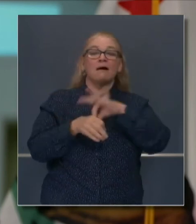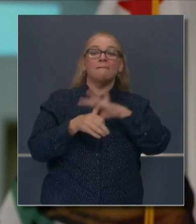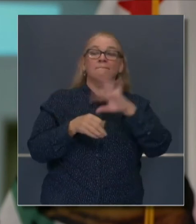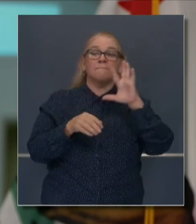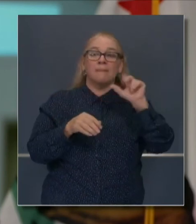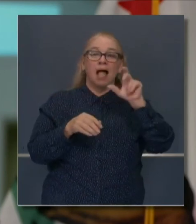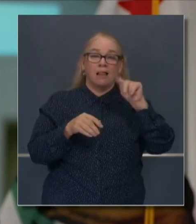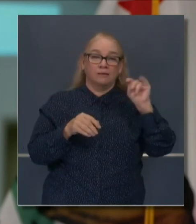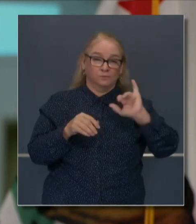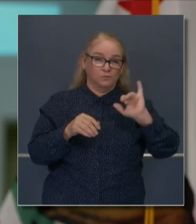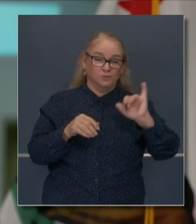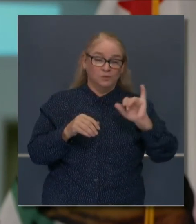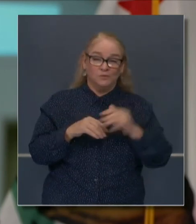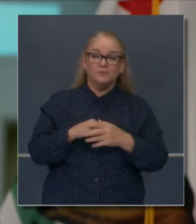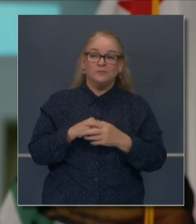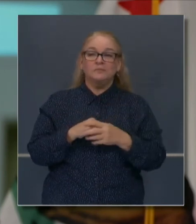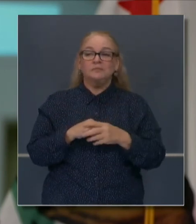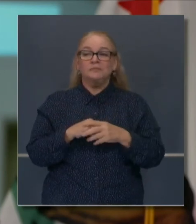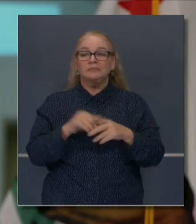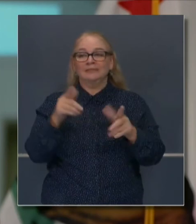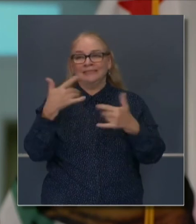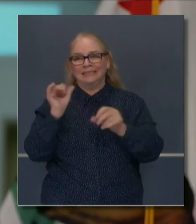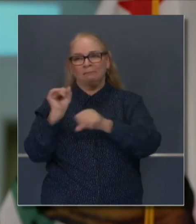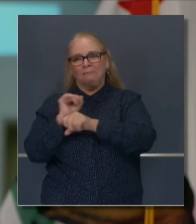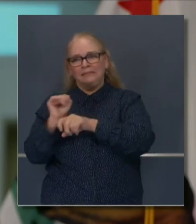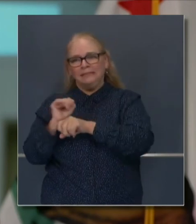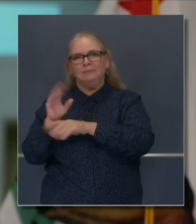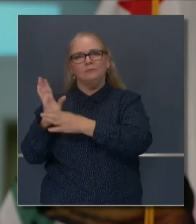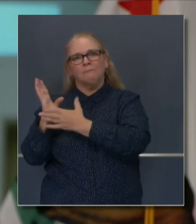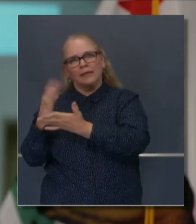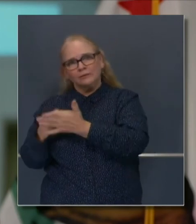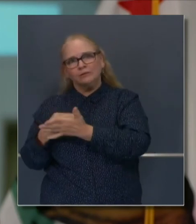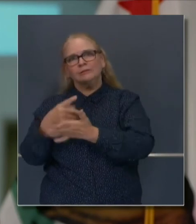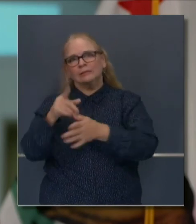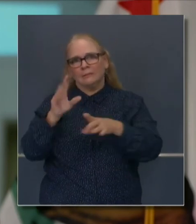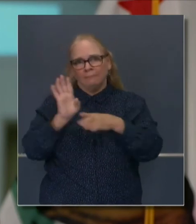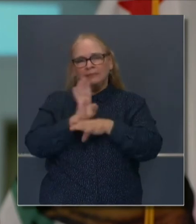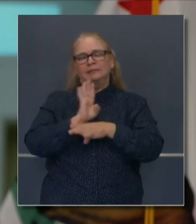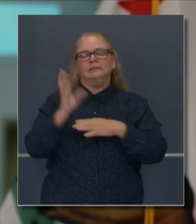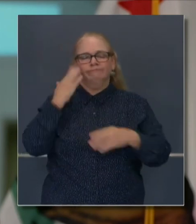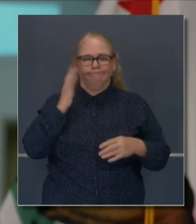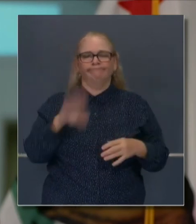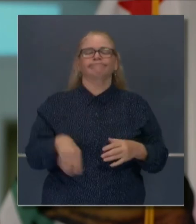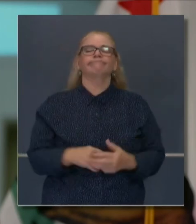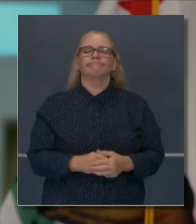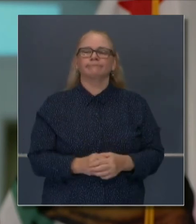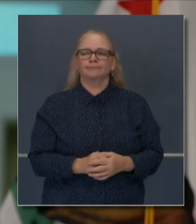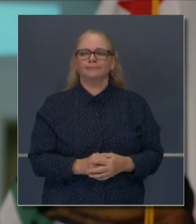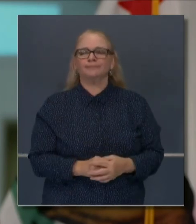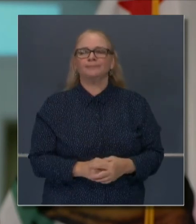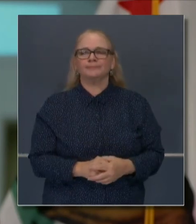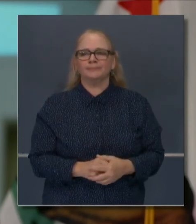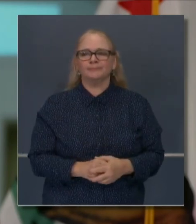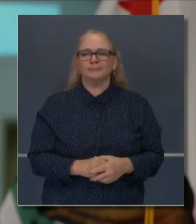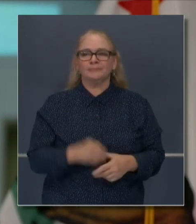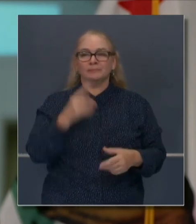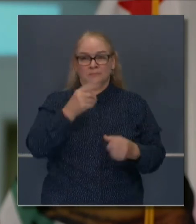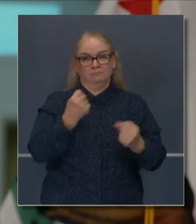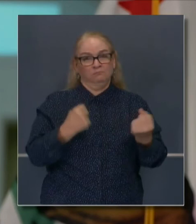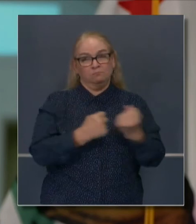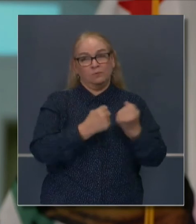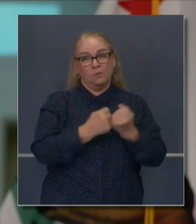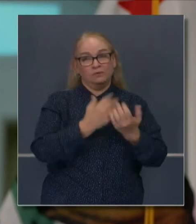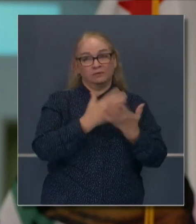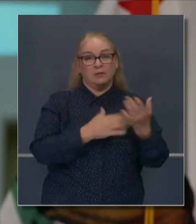bill signings and budget stuff, but I'm curious to know, can we expect to see you hitting the trail for ballot initiatives you've endorsed, or for congressional candidates